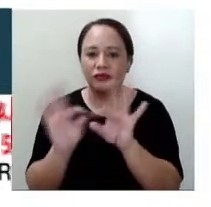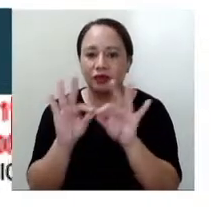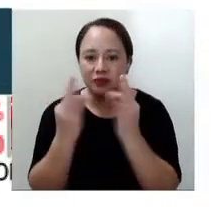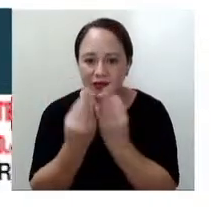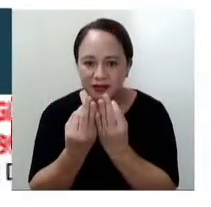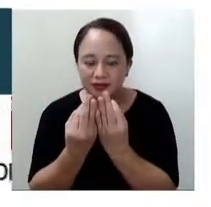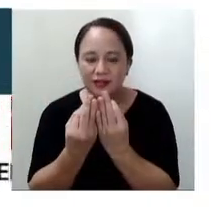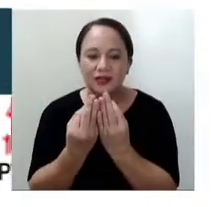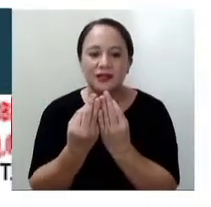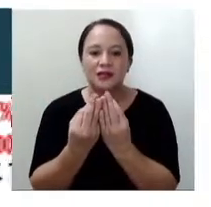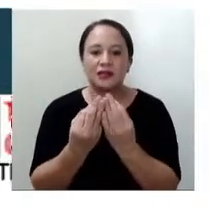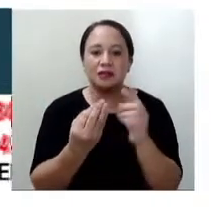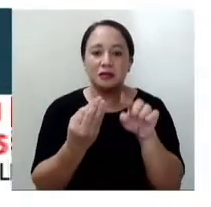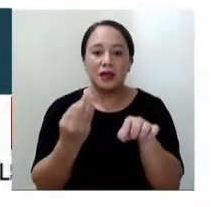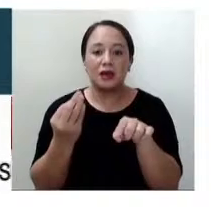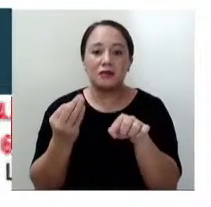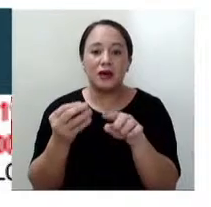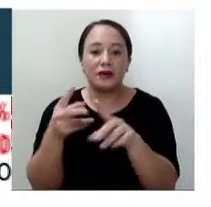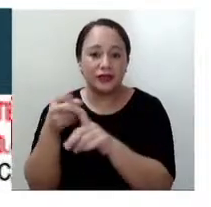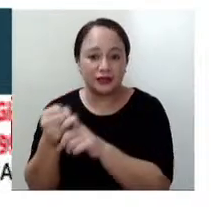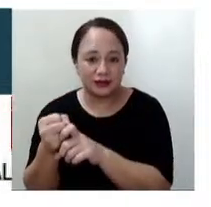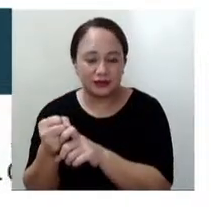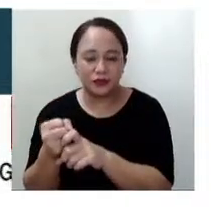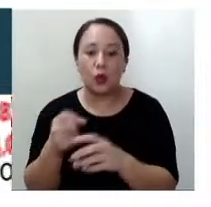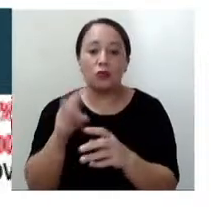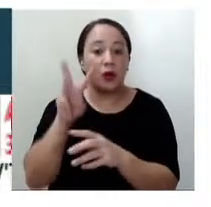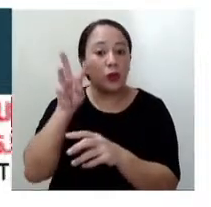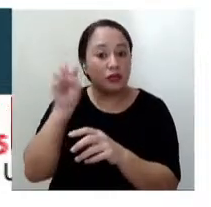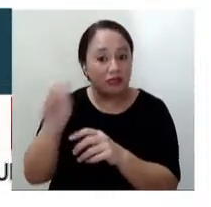who've been killed and potential witnesses, and